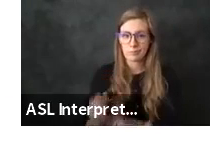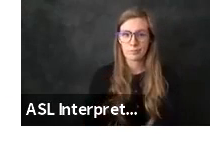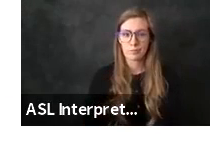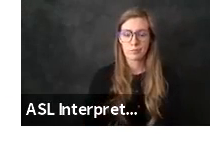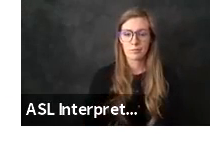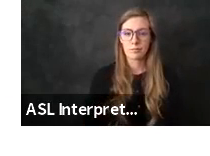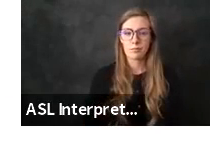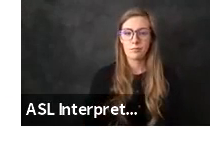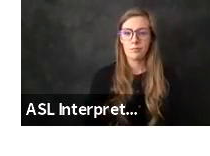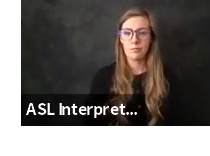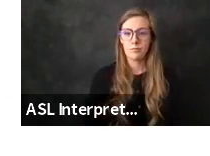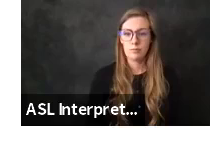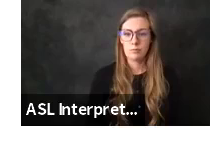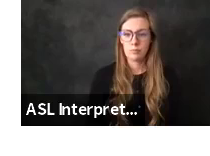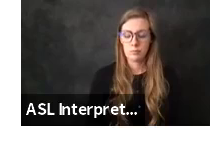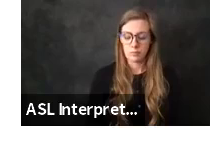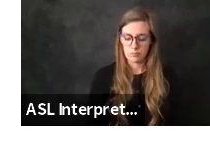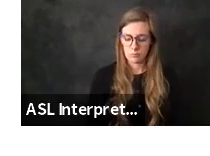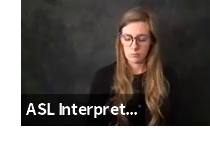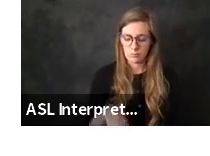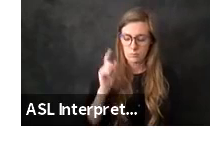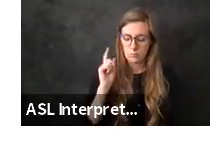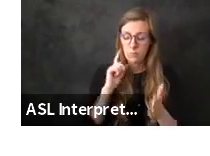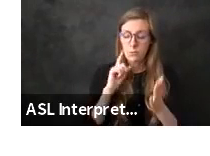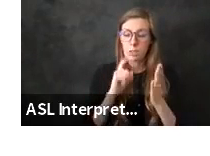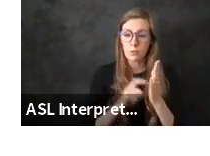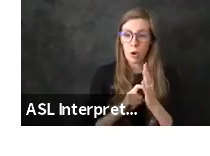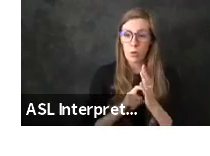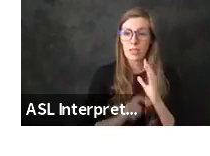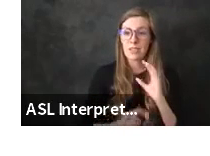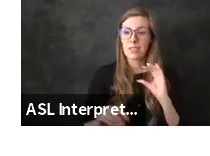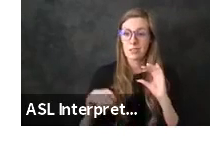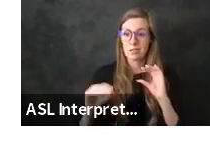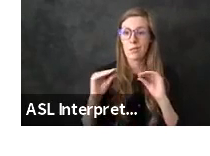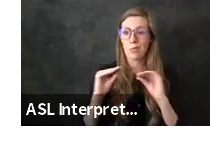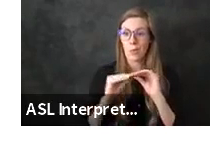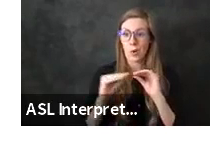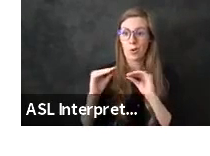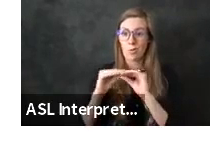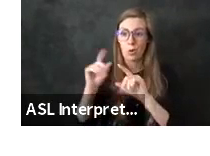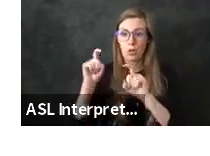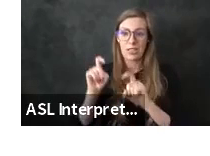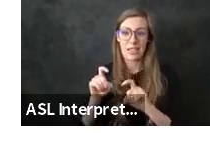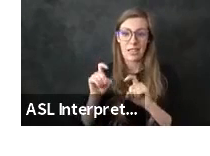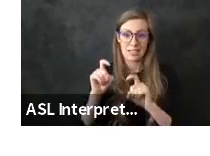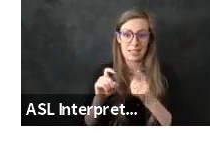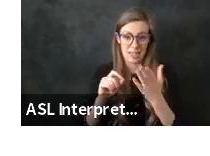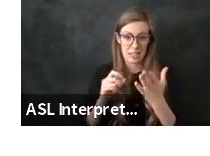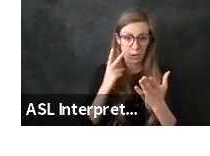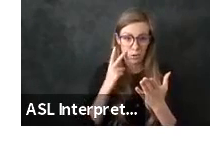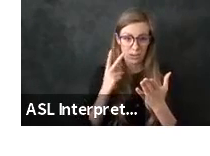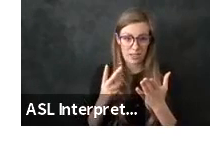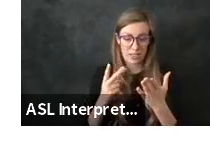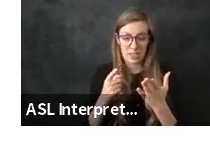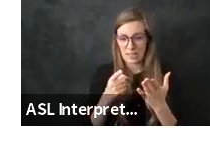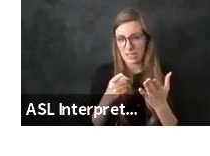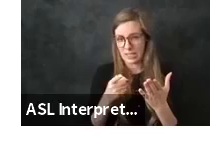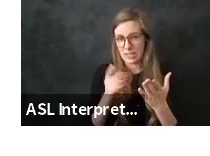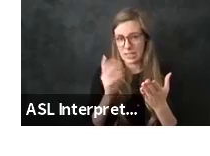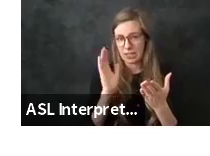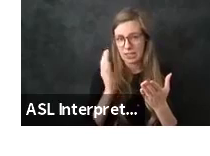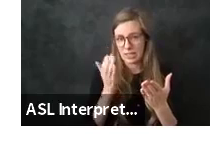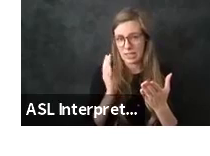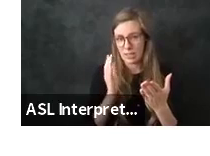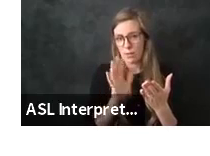We have seen a great increase in the testing volume recently. You can see here, this is looking over